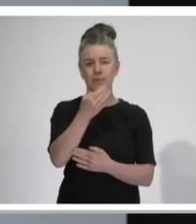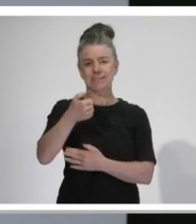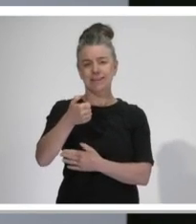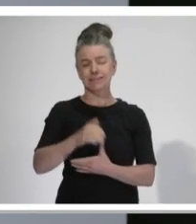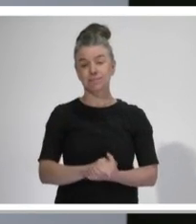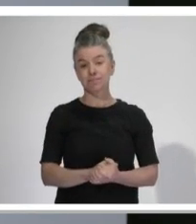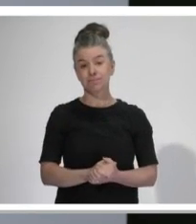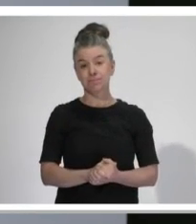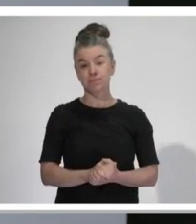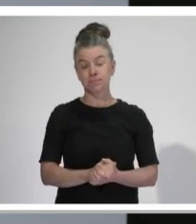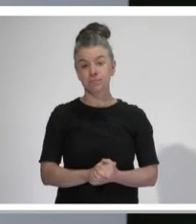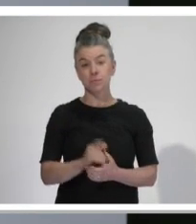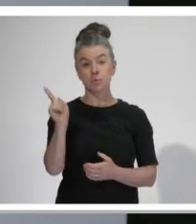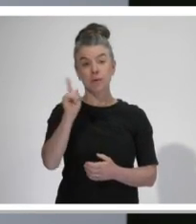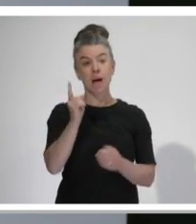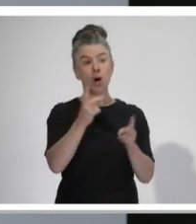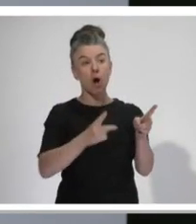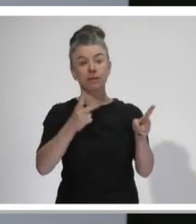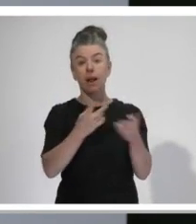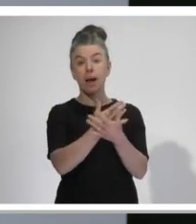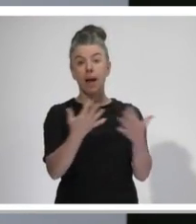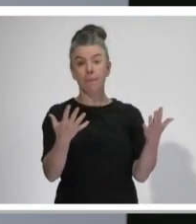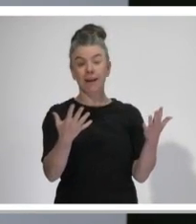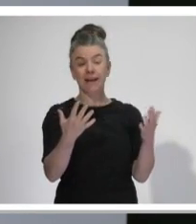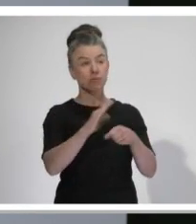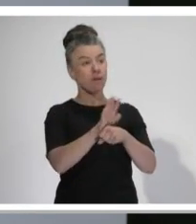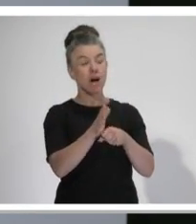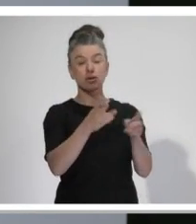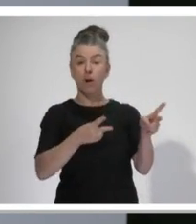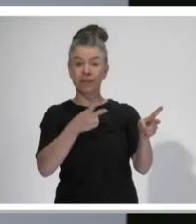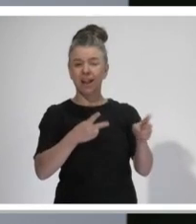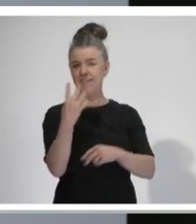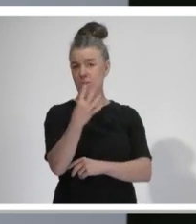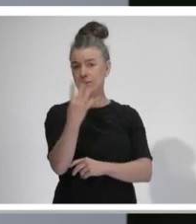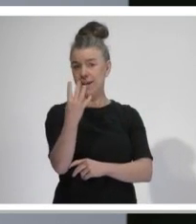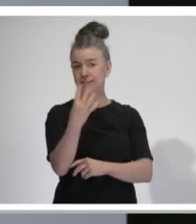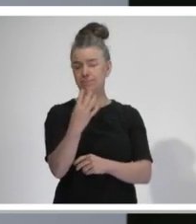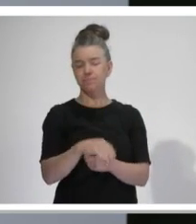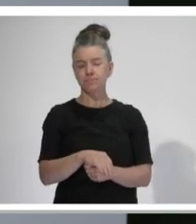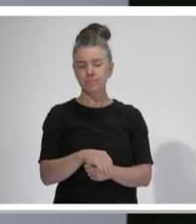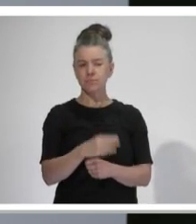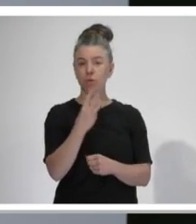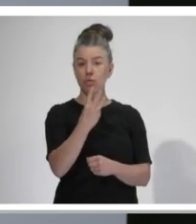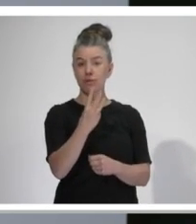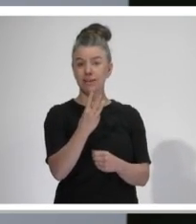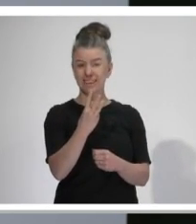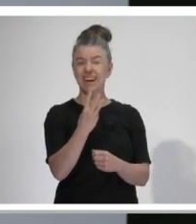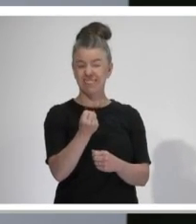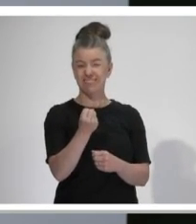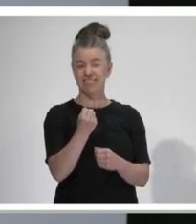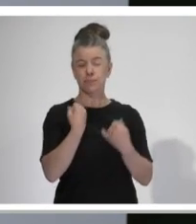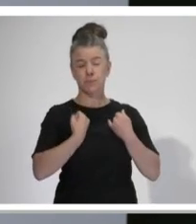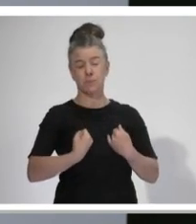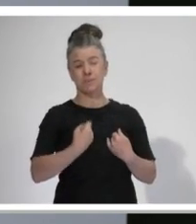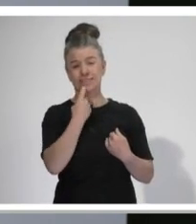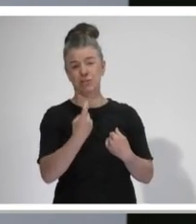Today we have 14 people in hospital with COVID-19. The total includes 3 people in ICU, 1